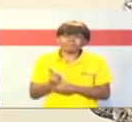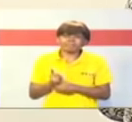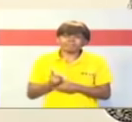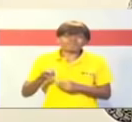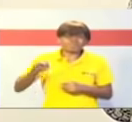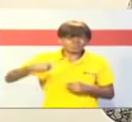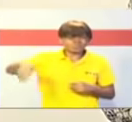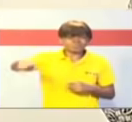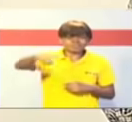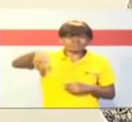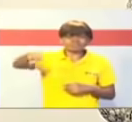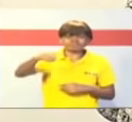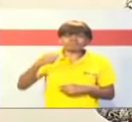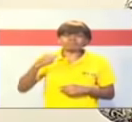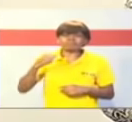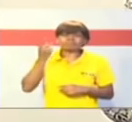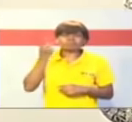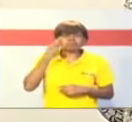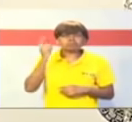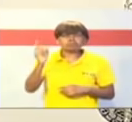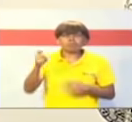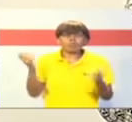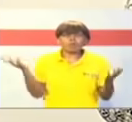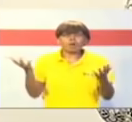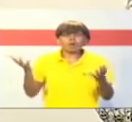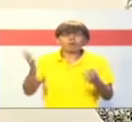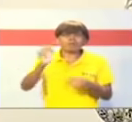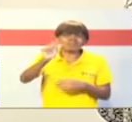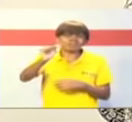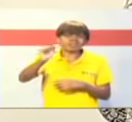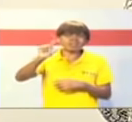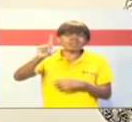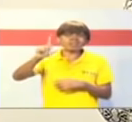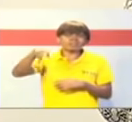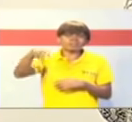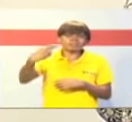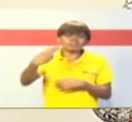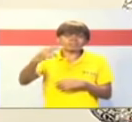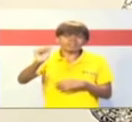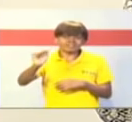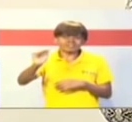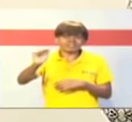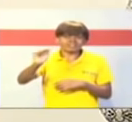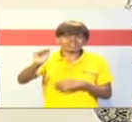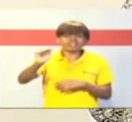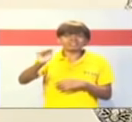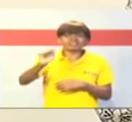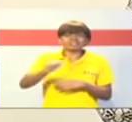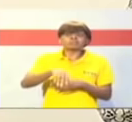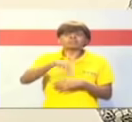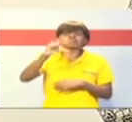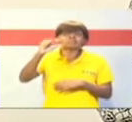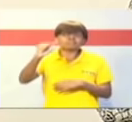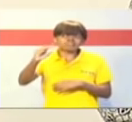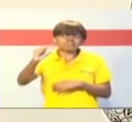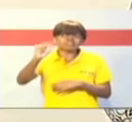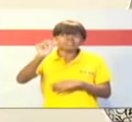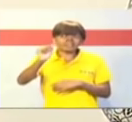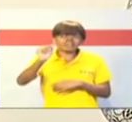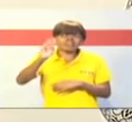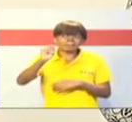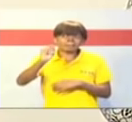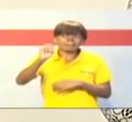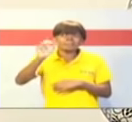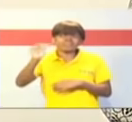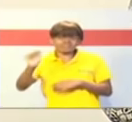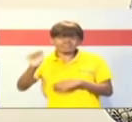of those, we have detected Alpha and Gamma and Delta. And Gamma and Delta are the ones that